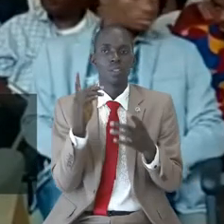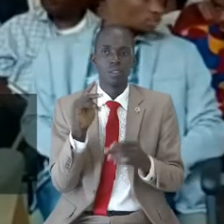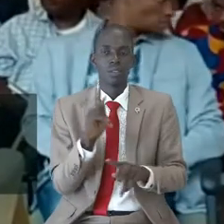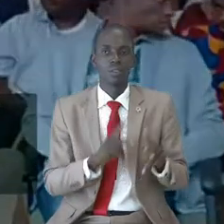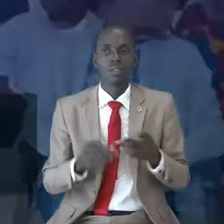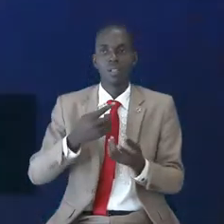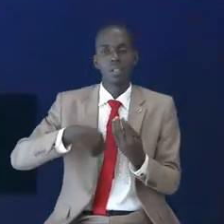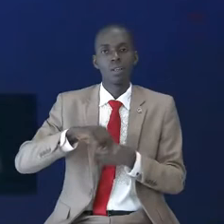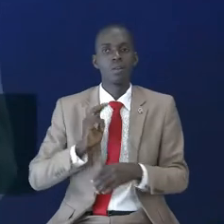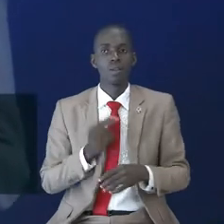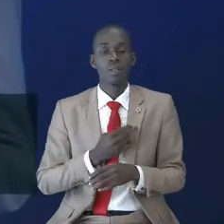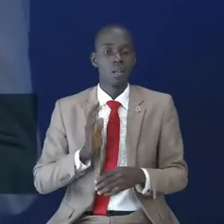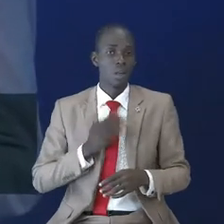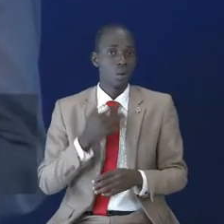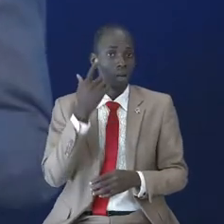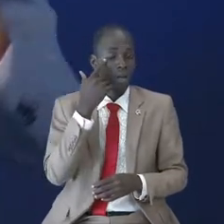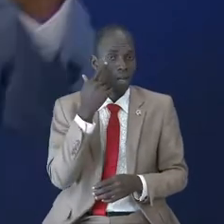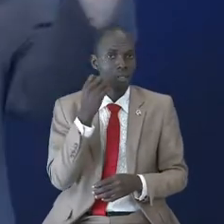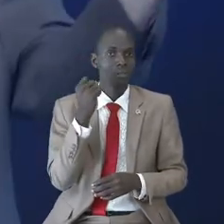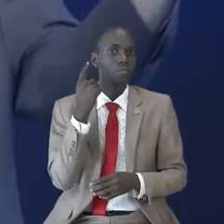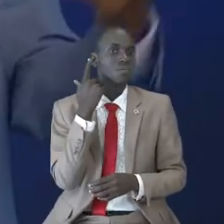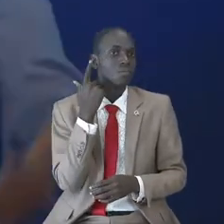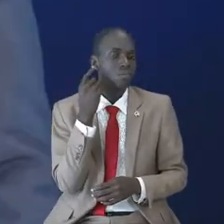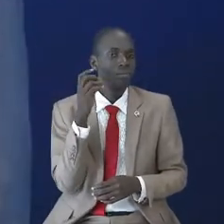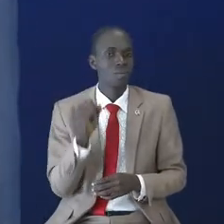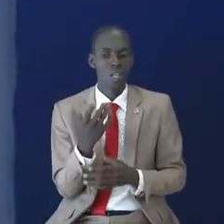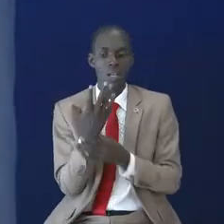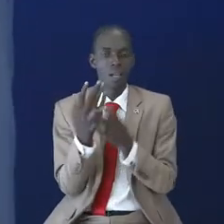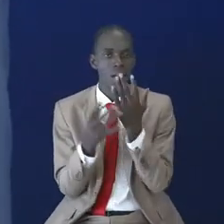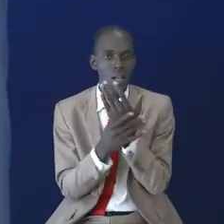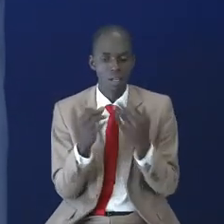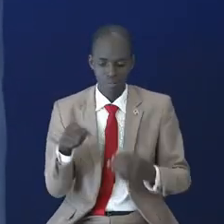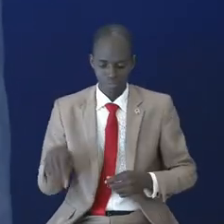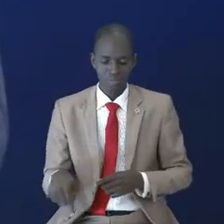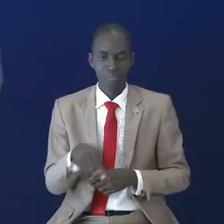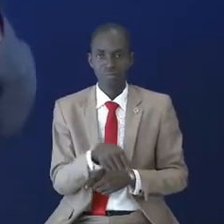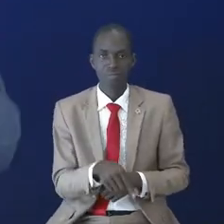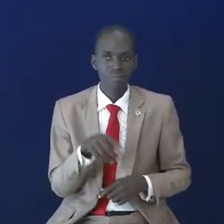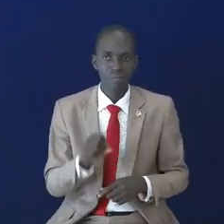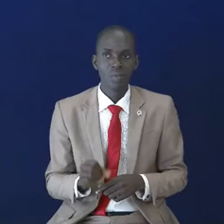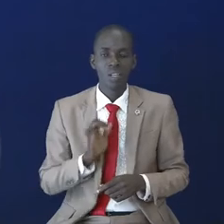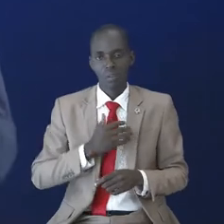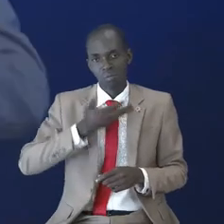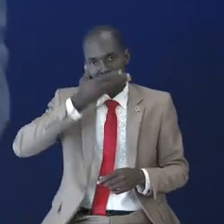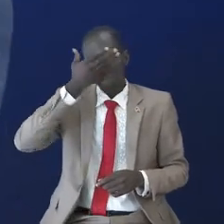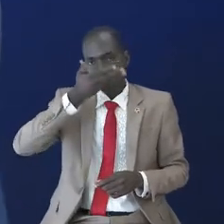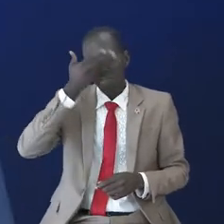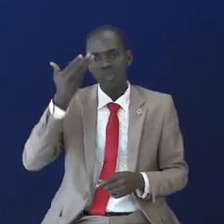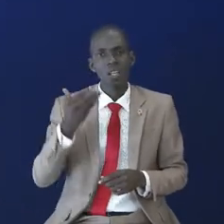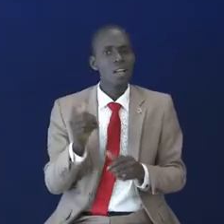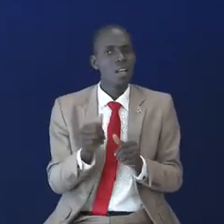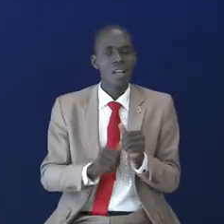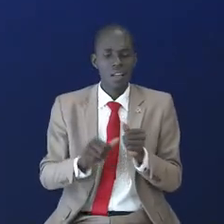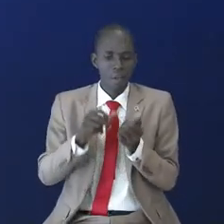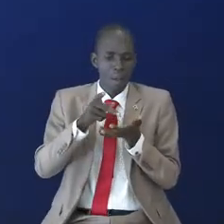us. Our eyes, our ears, our hands, our feet, our smell. Every